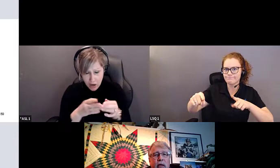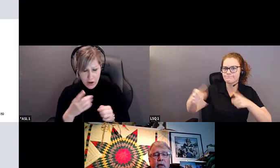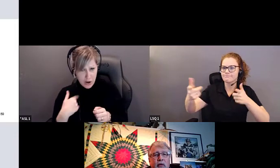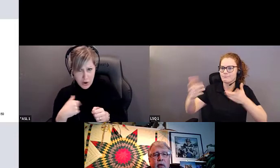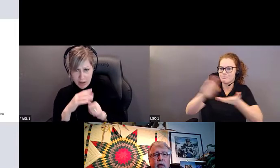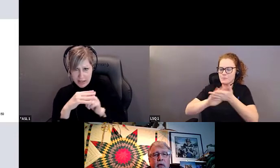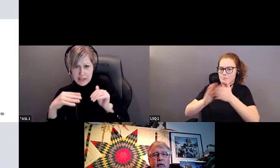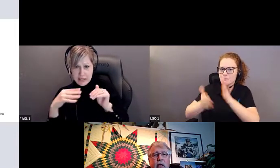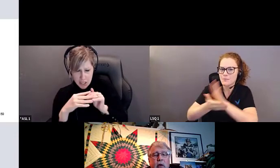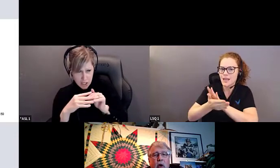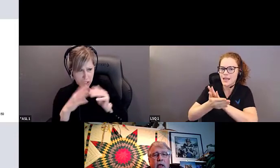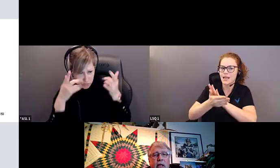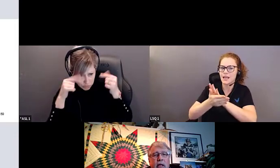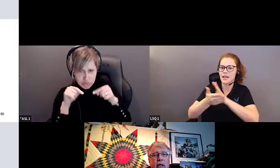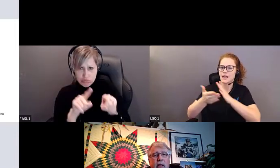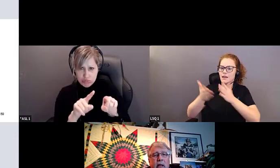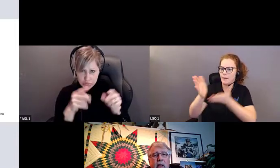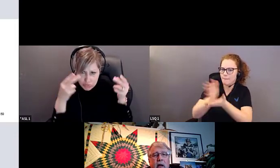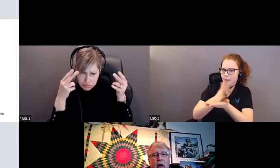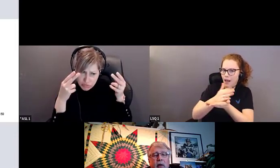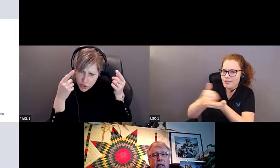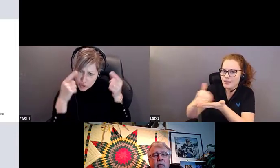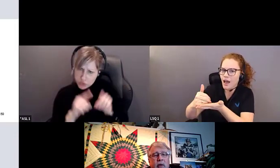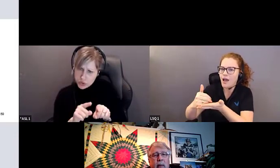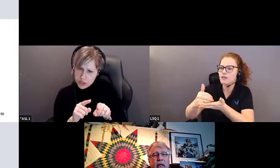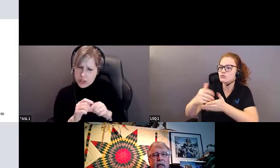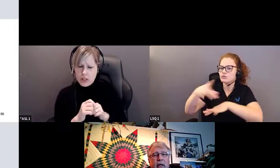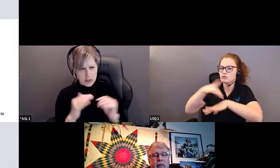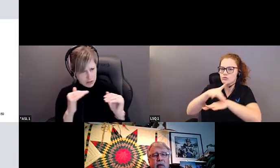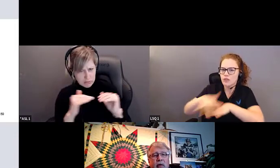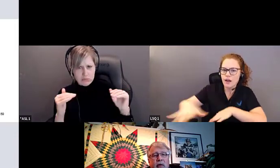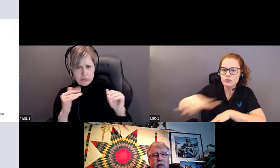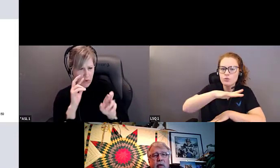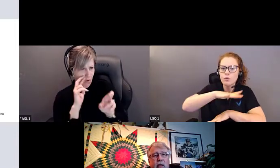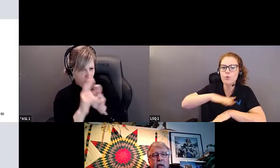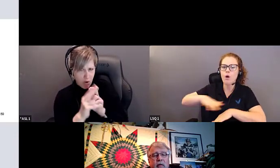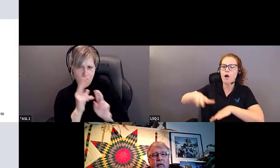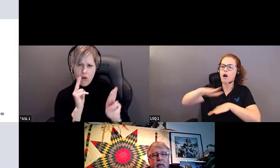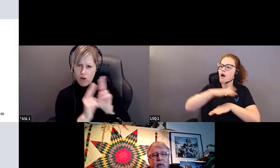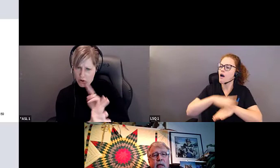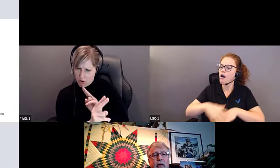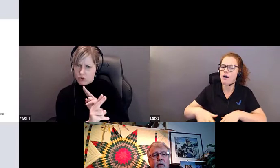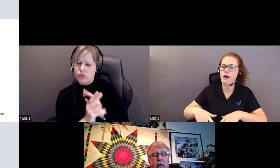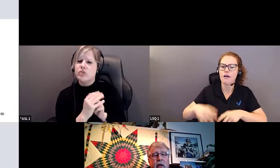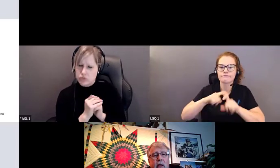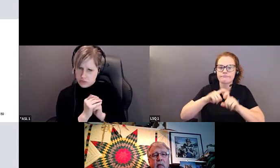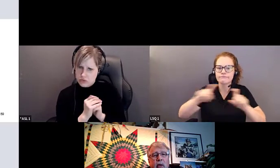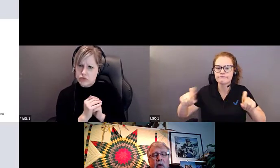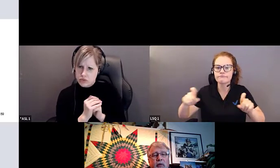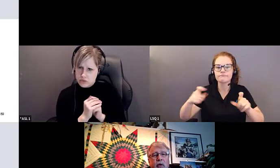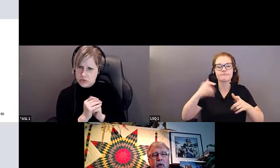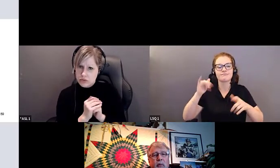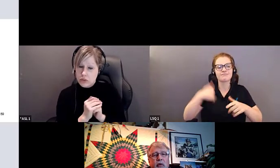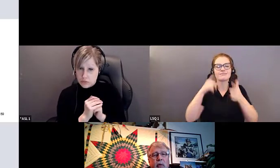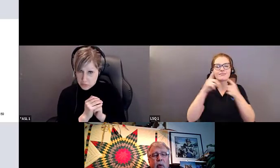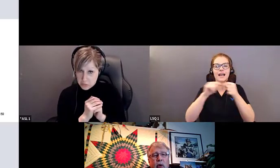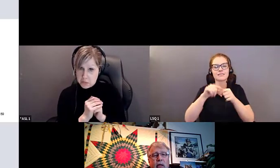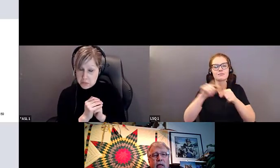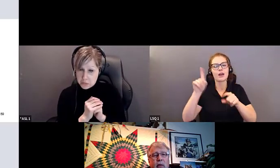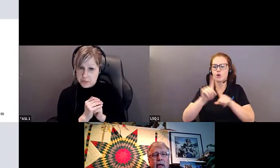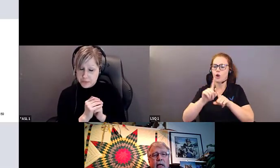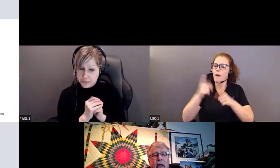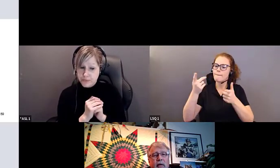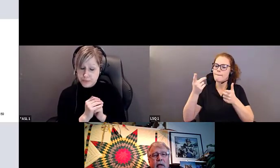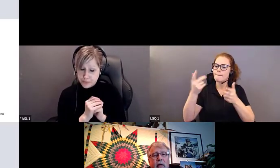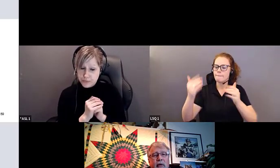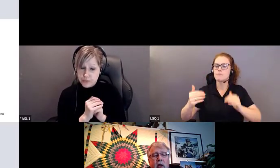form as we understood it as equality, honoring and respecting the differences that exist between us, but also, most